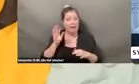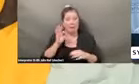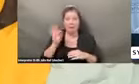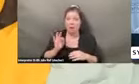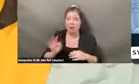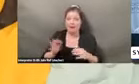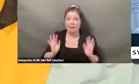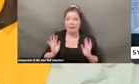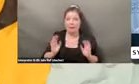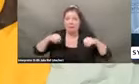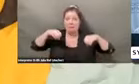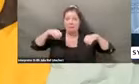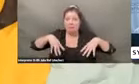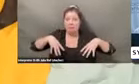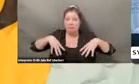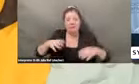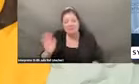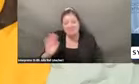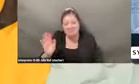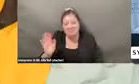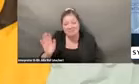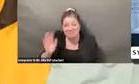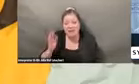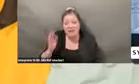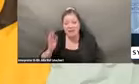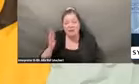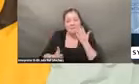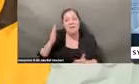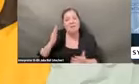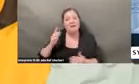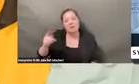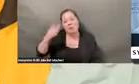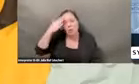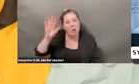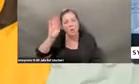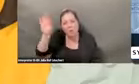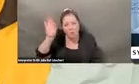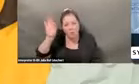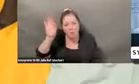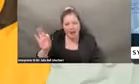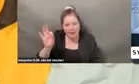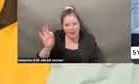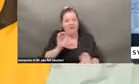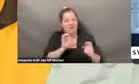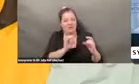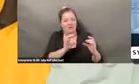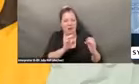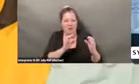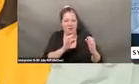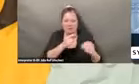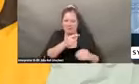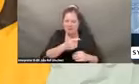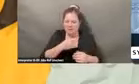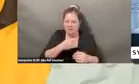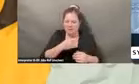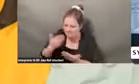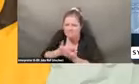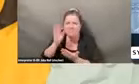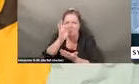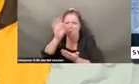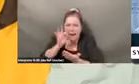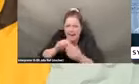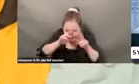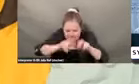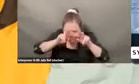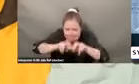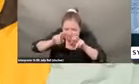is maybe more difficult for the website owner to take action on, but it is still a very important